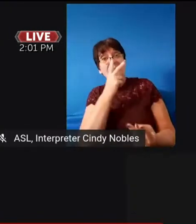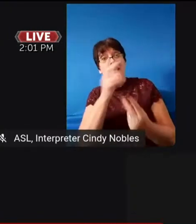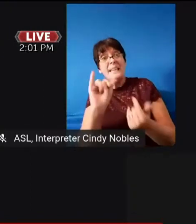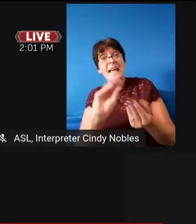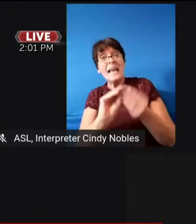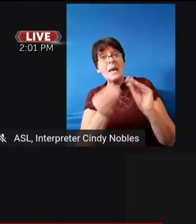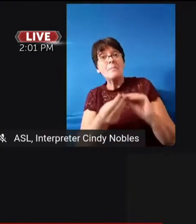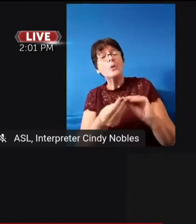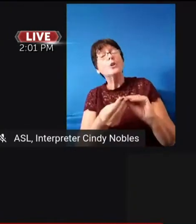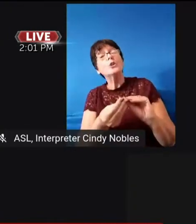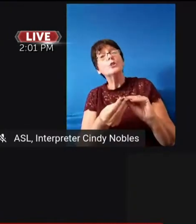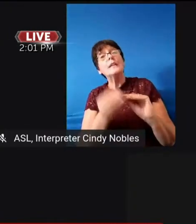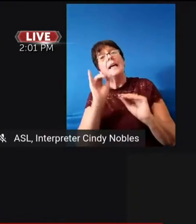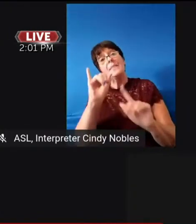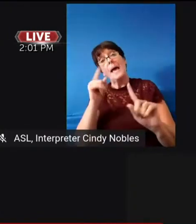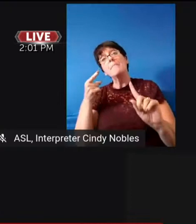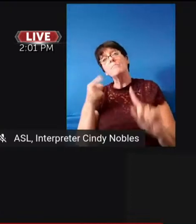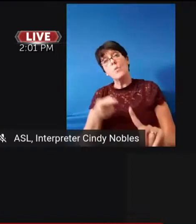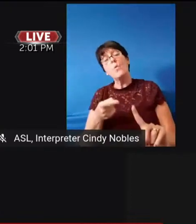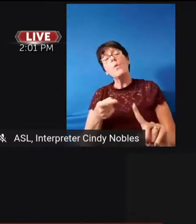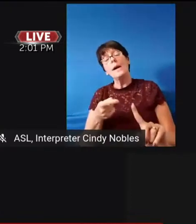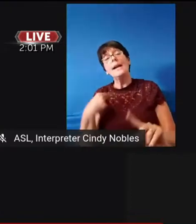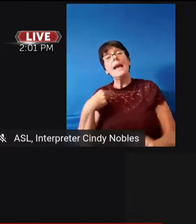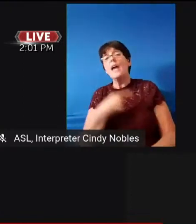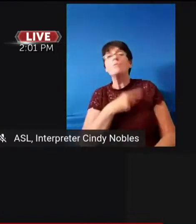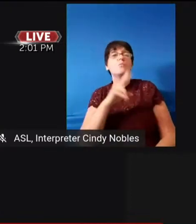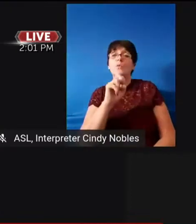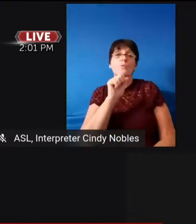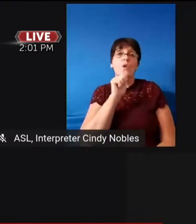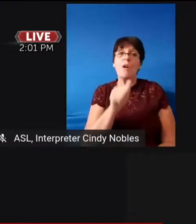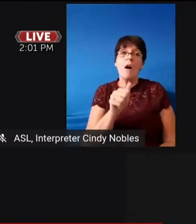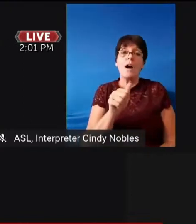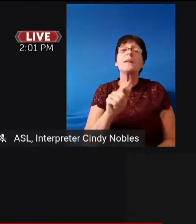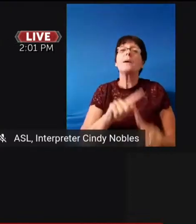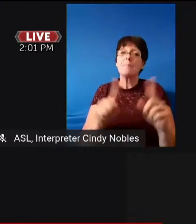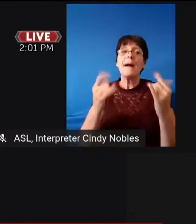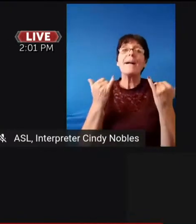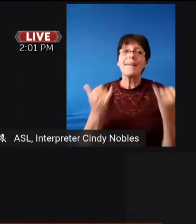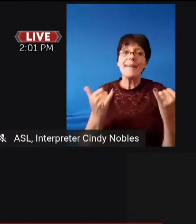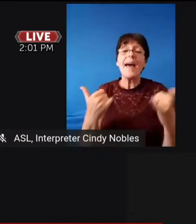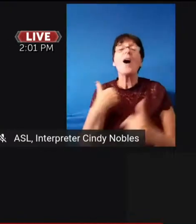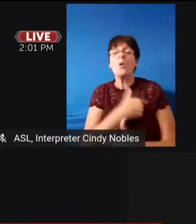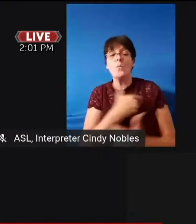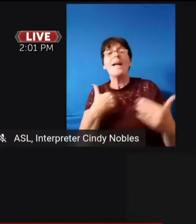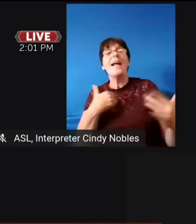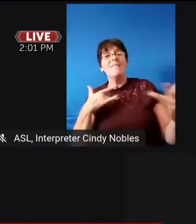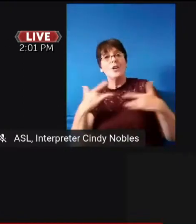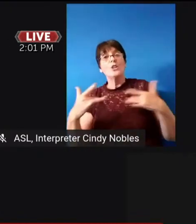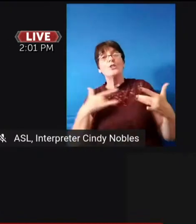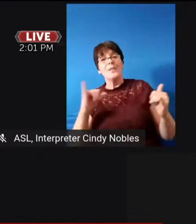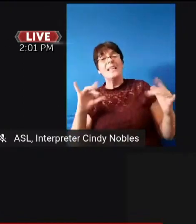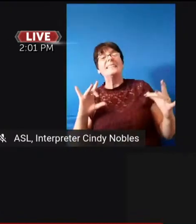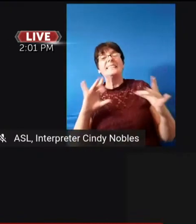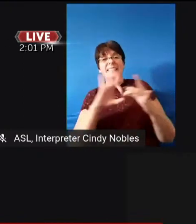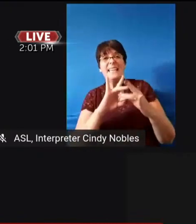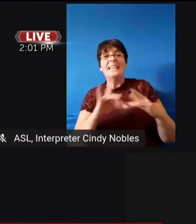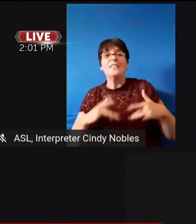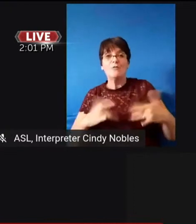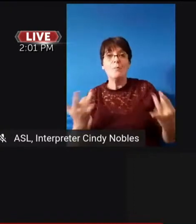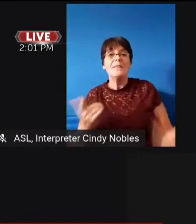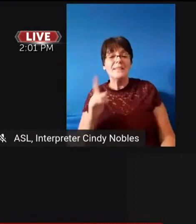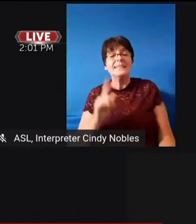numbers at that point, and then we were not. But now we do have concern that these are connected events.